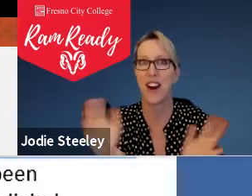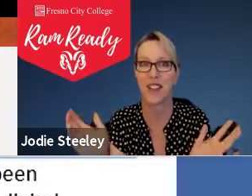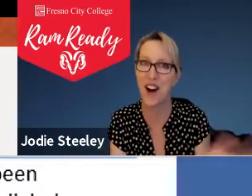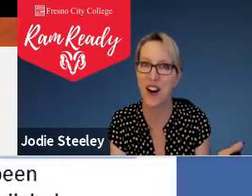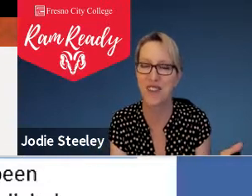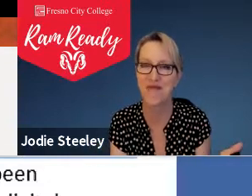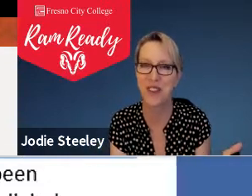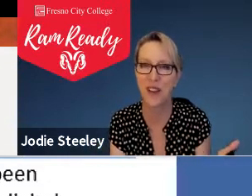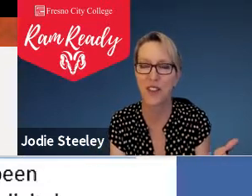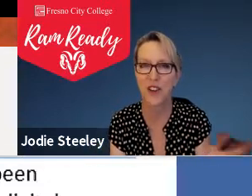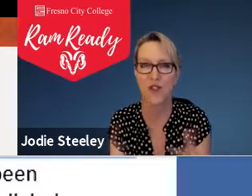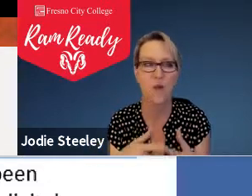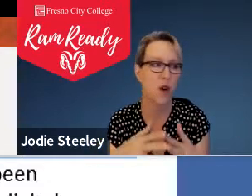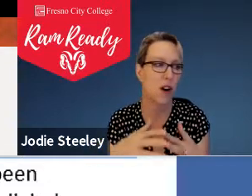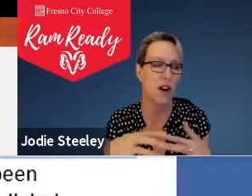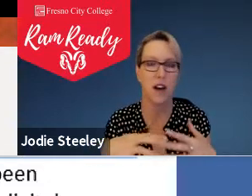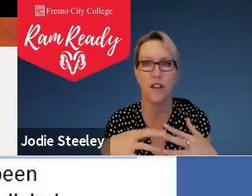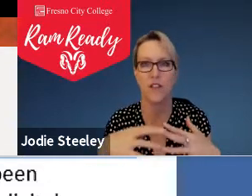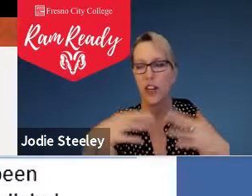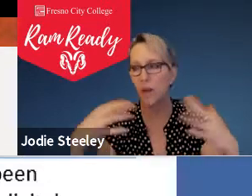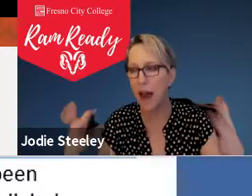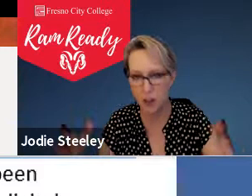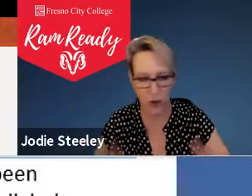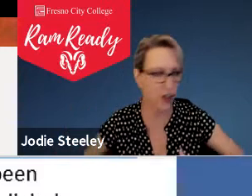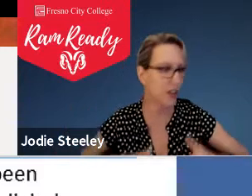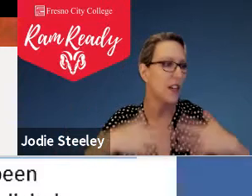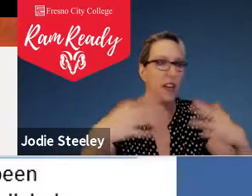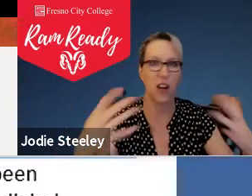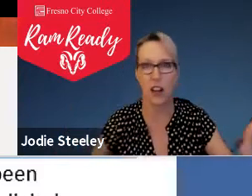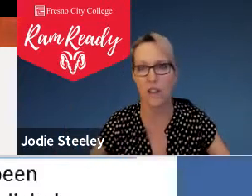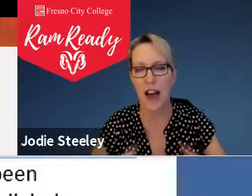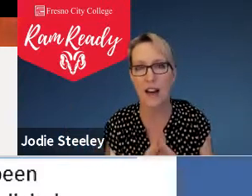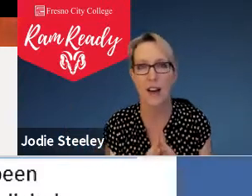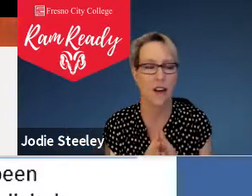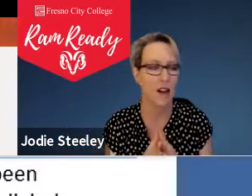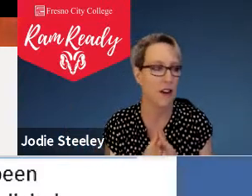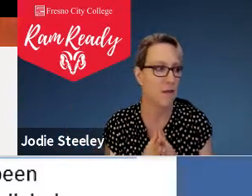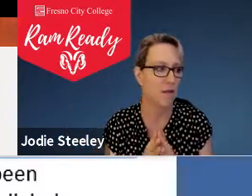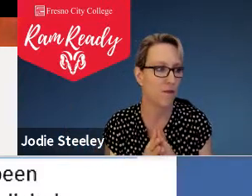and there they are. So no more of sharing passwords and all of that,